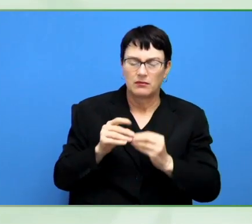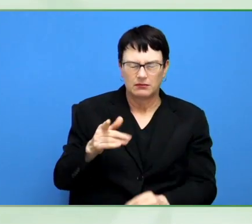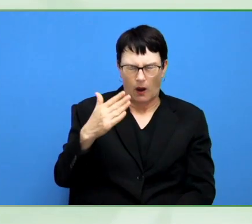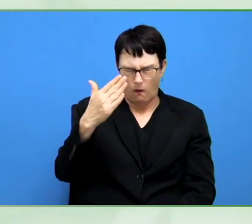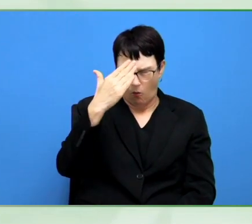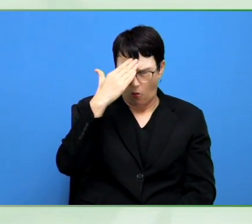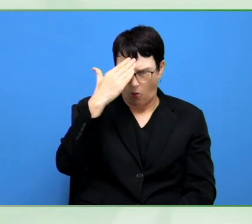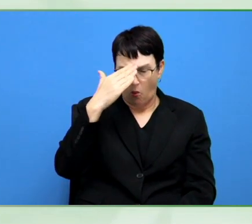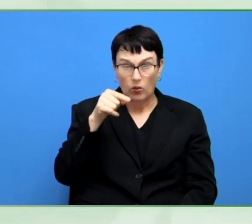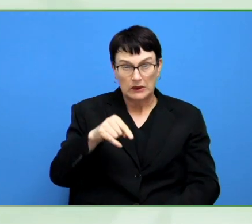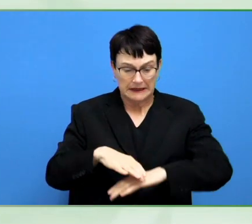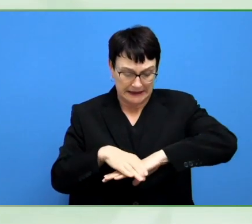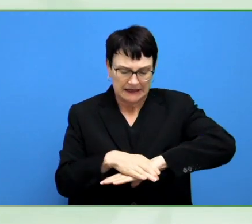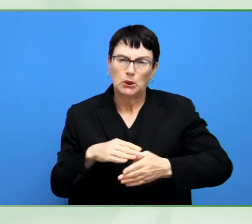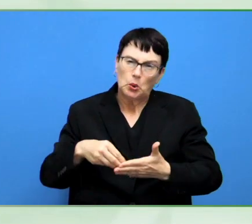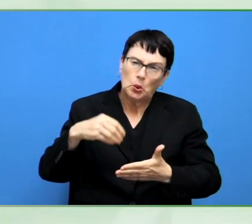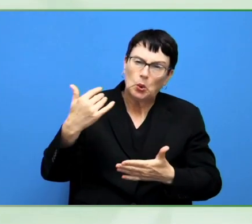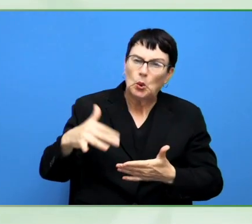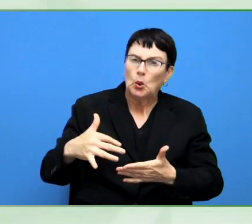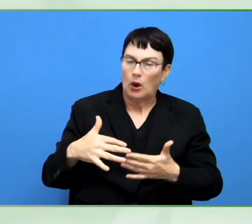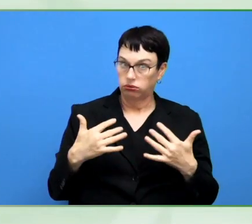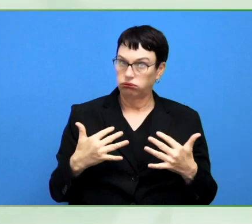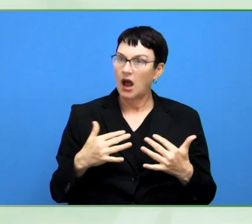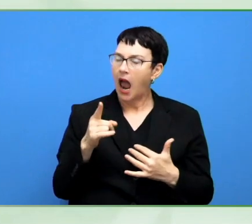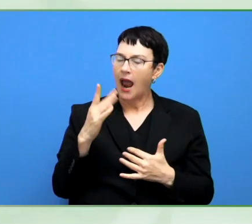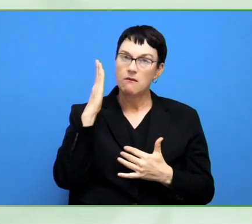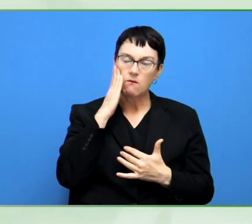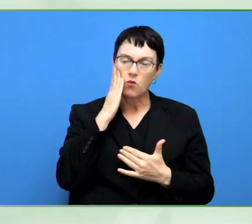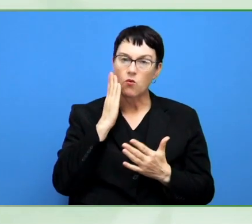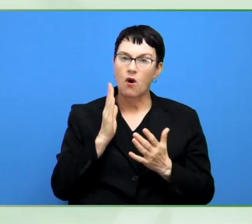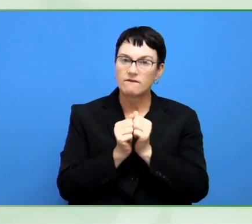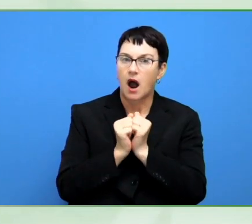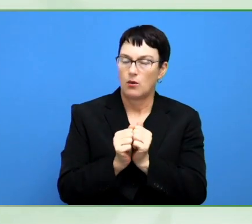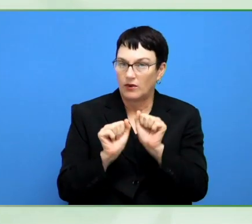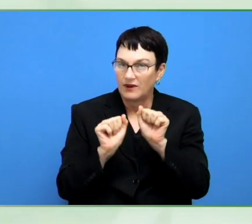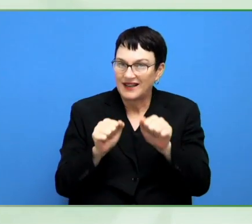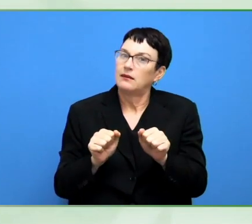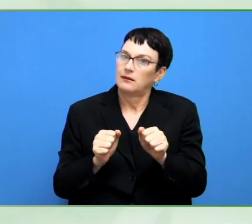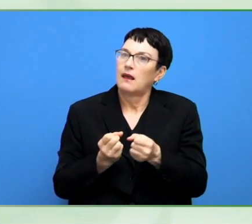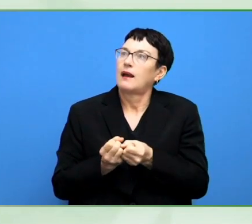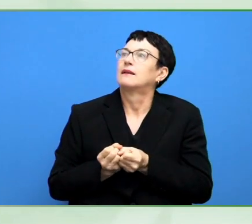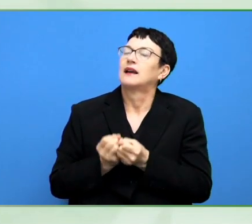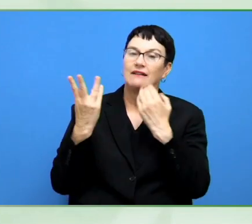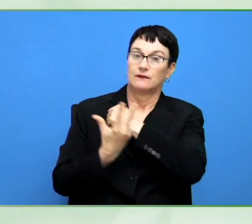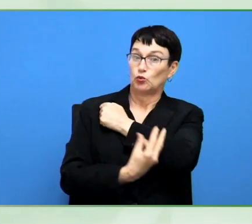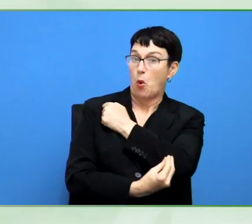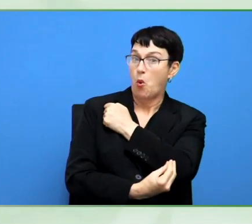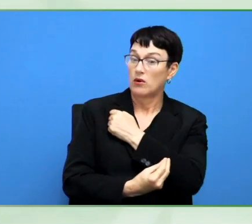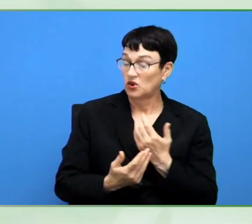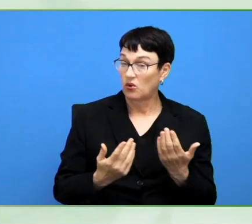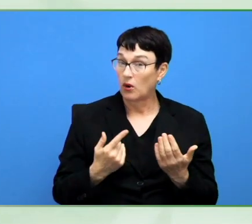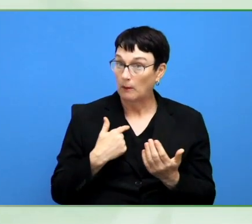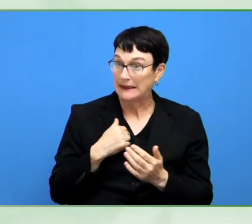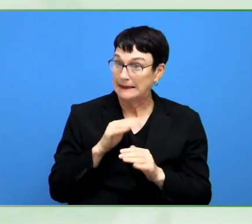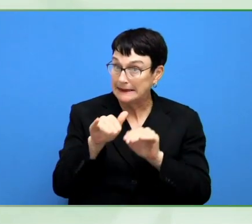quite a shame. On your second question, we have not had to actively advertise our services for a very long